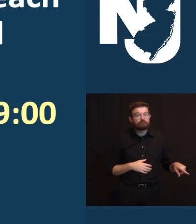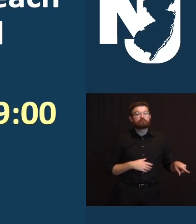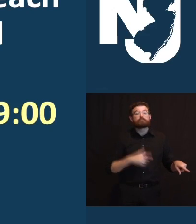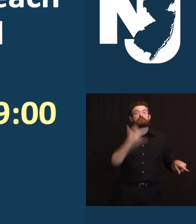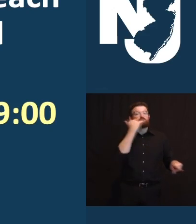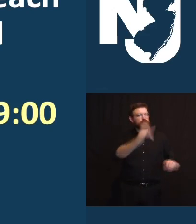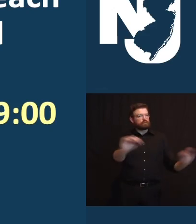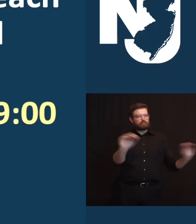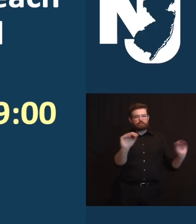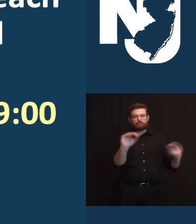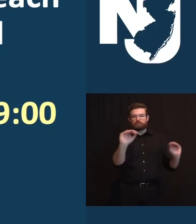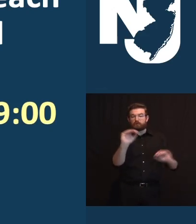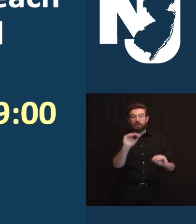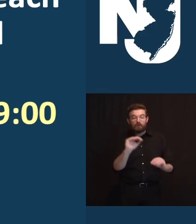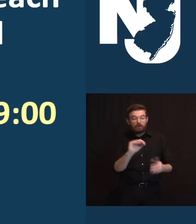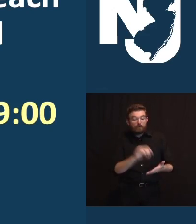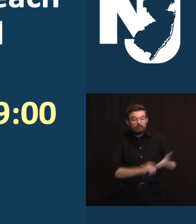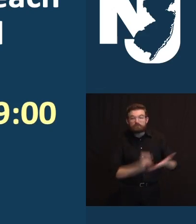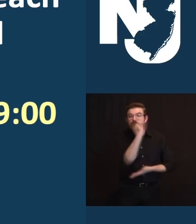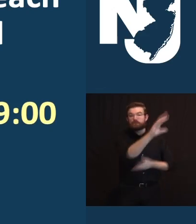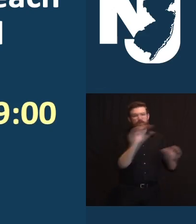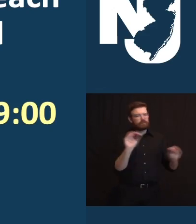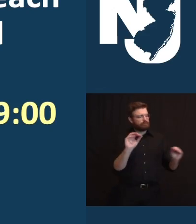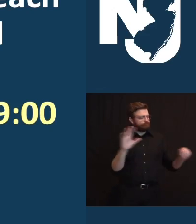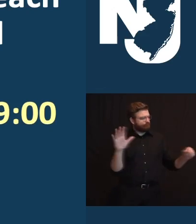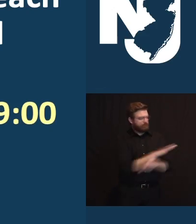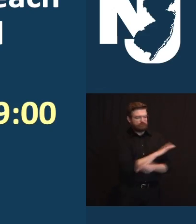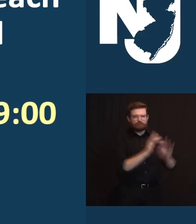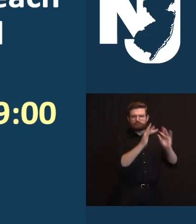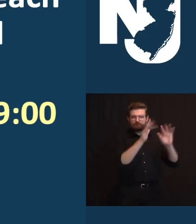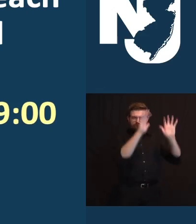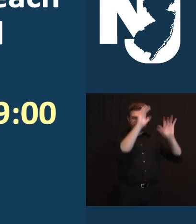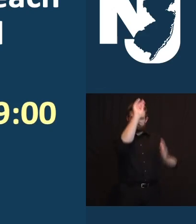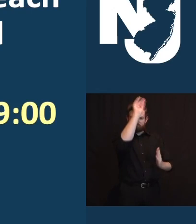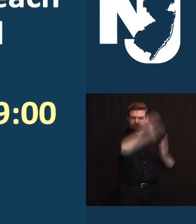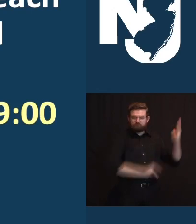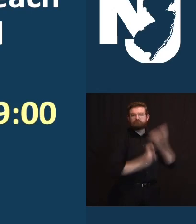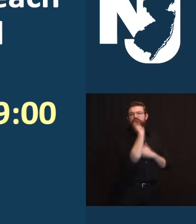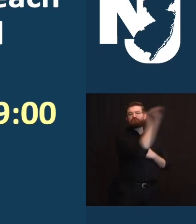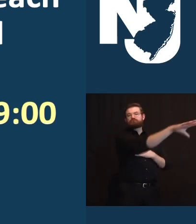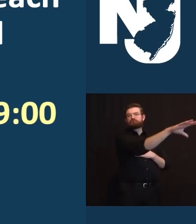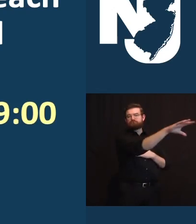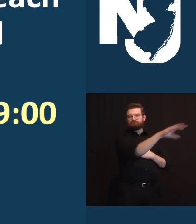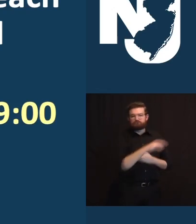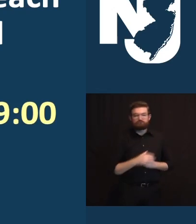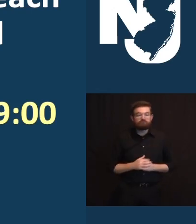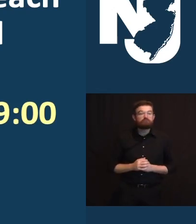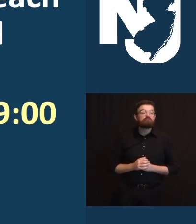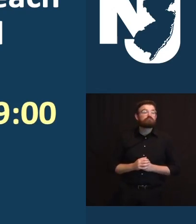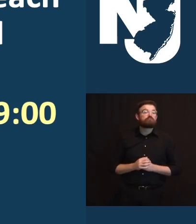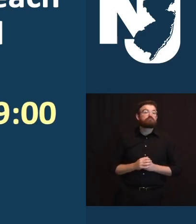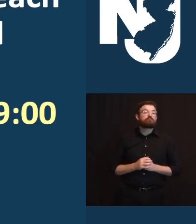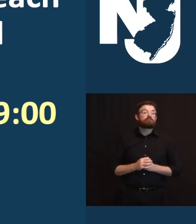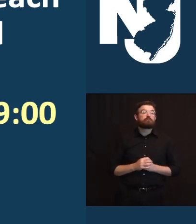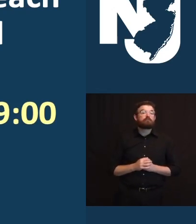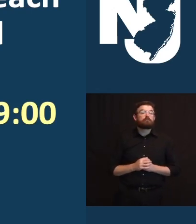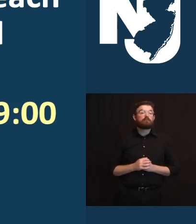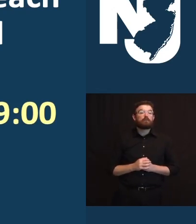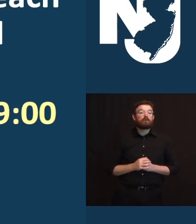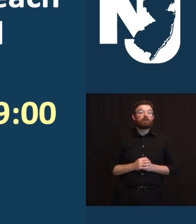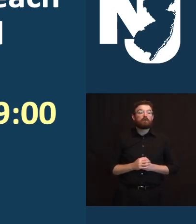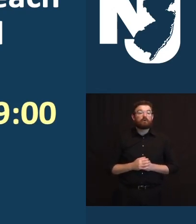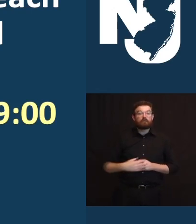njra.us. May we all have websites as easy to remember. And I want to give everybody associated with this a huge shout out. As we